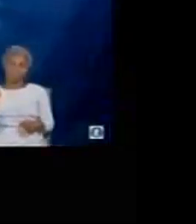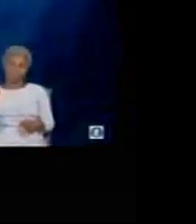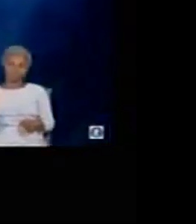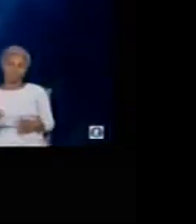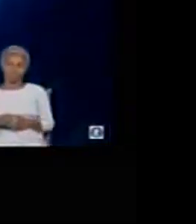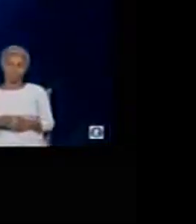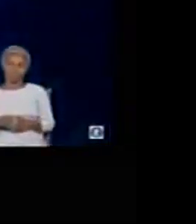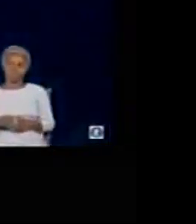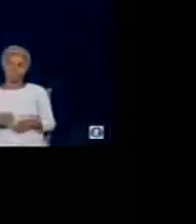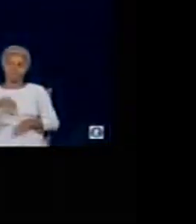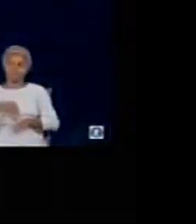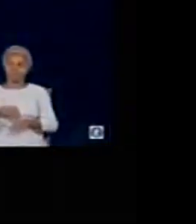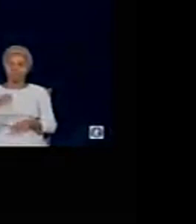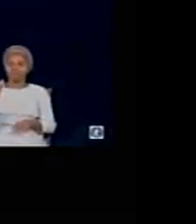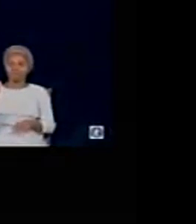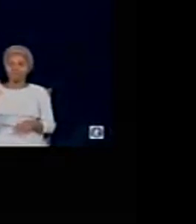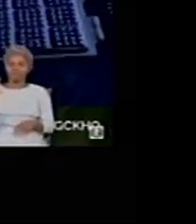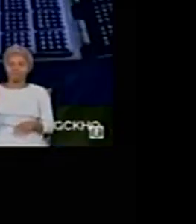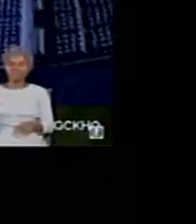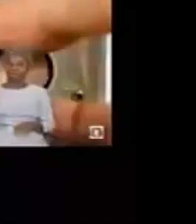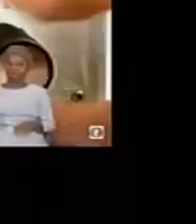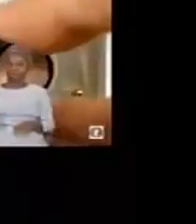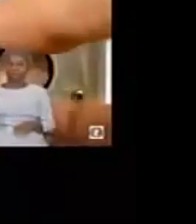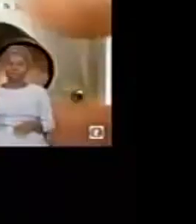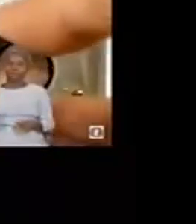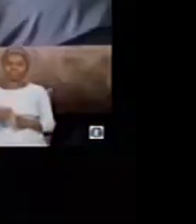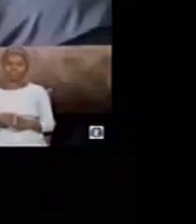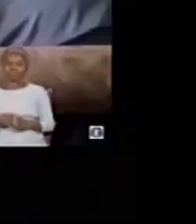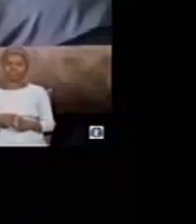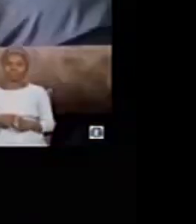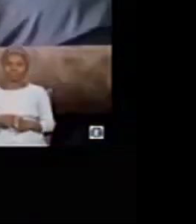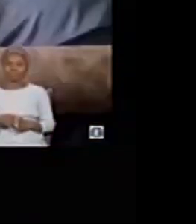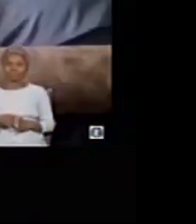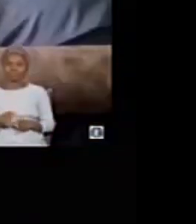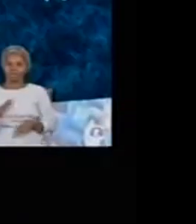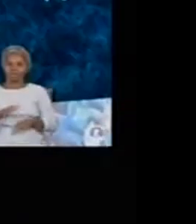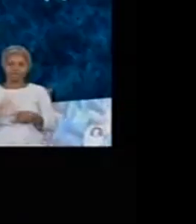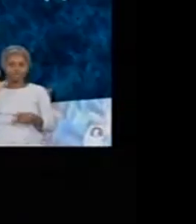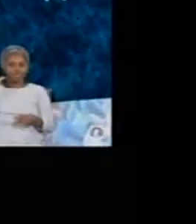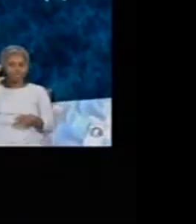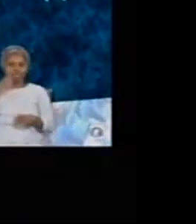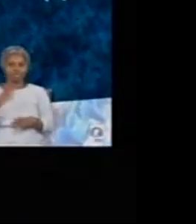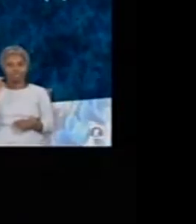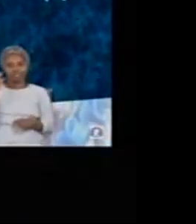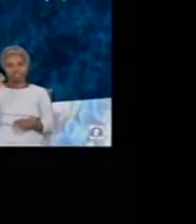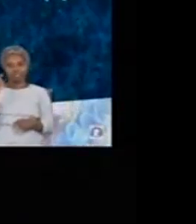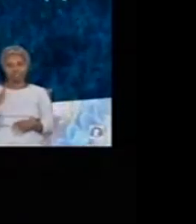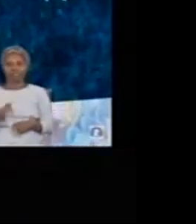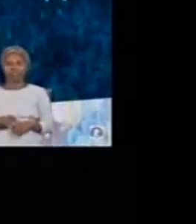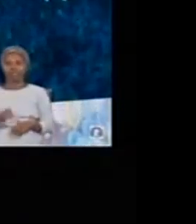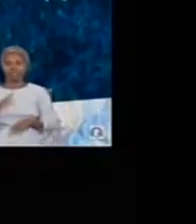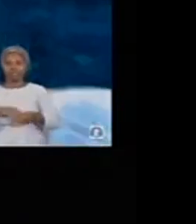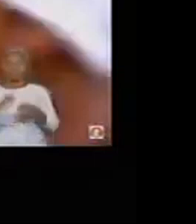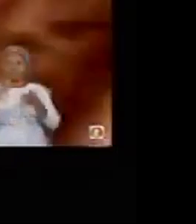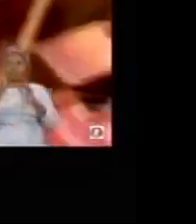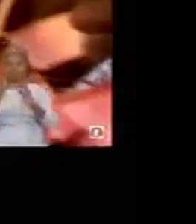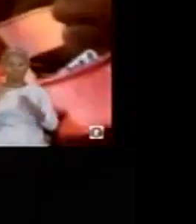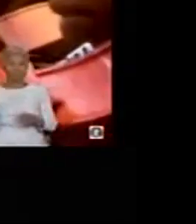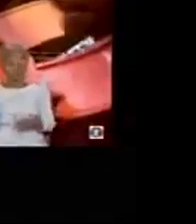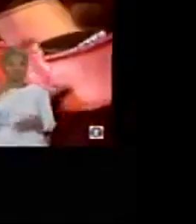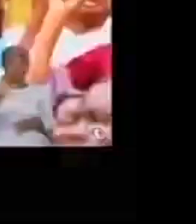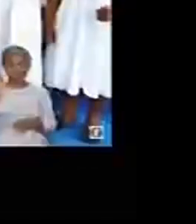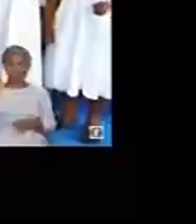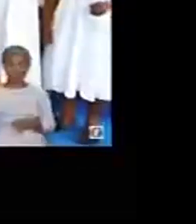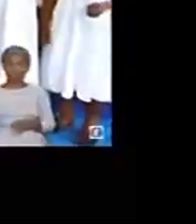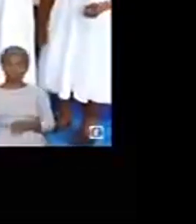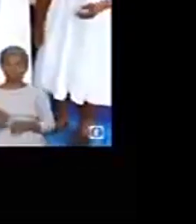of power would be broadcast worldwide through satellite, radio, TV, and the GCK social media platforms. We